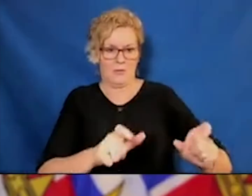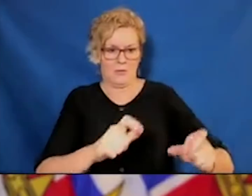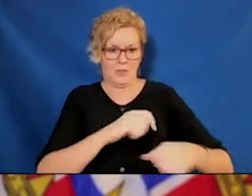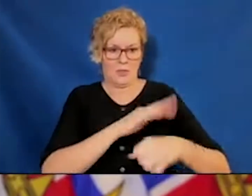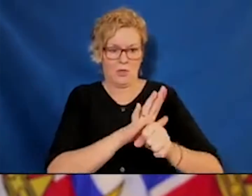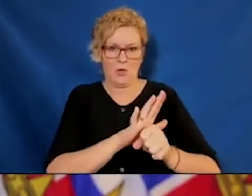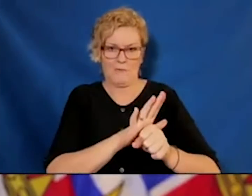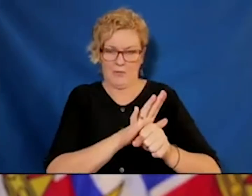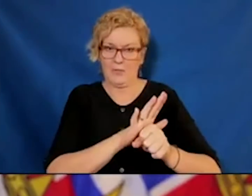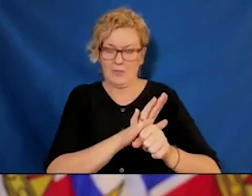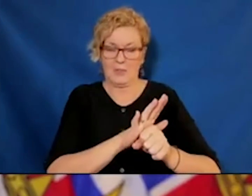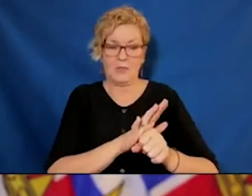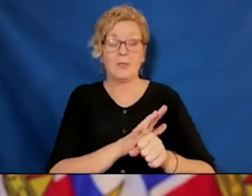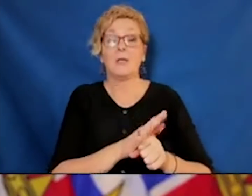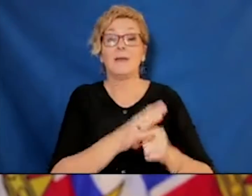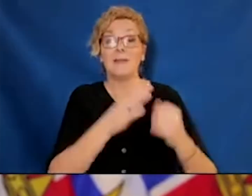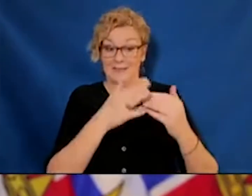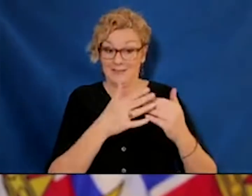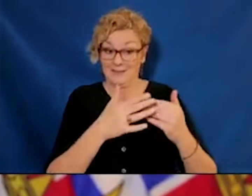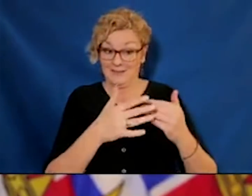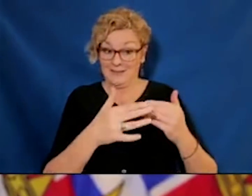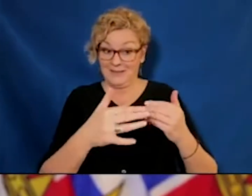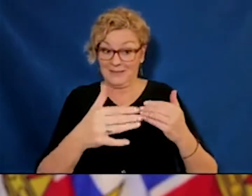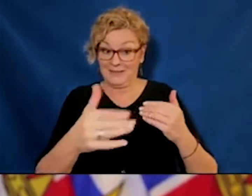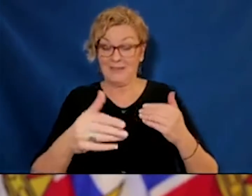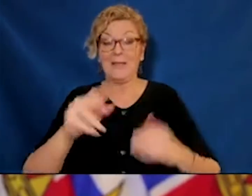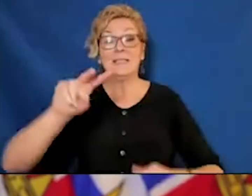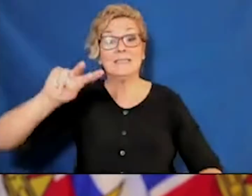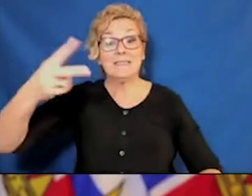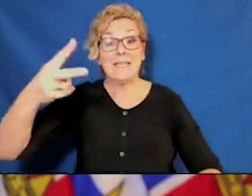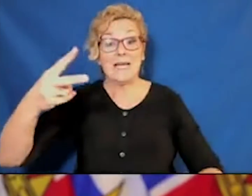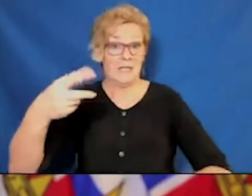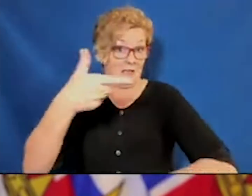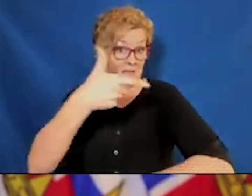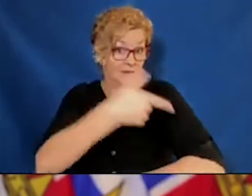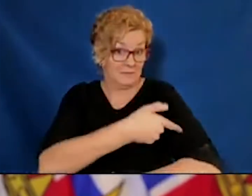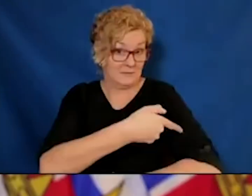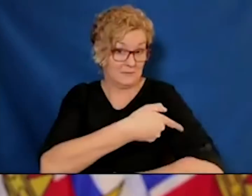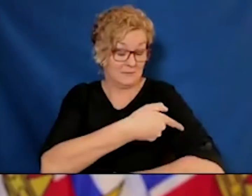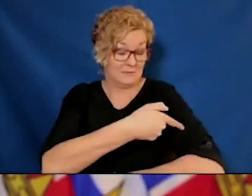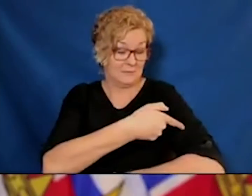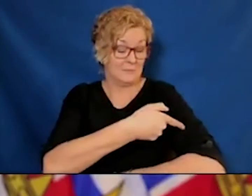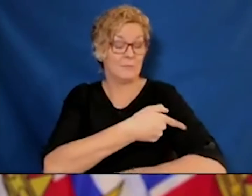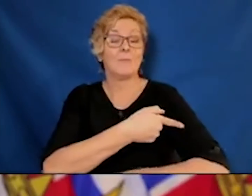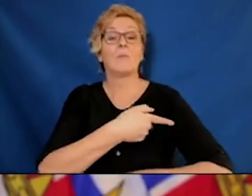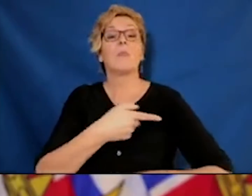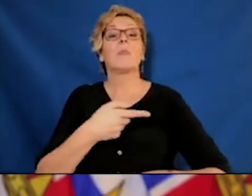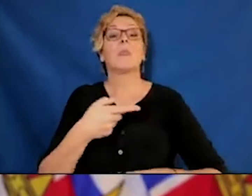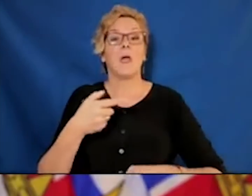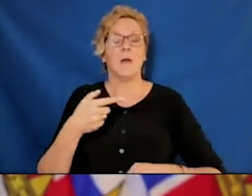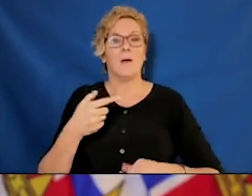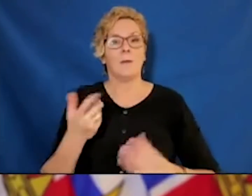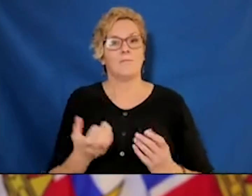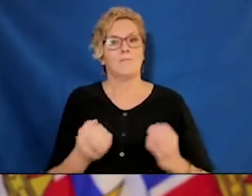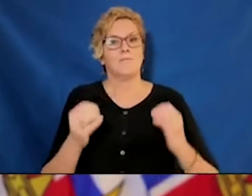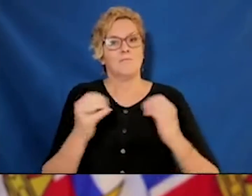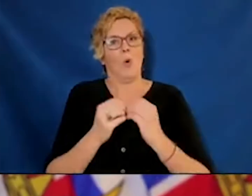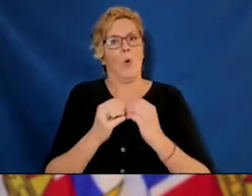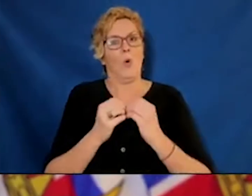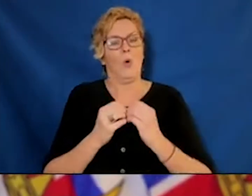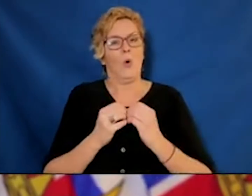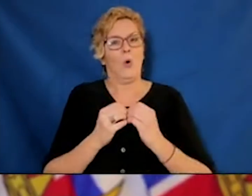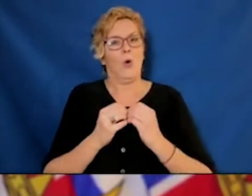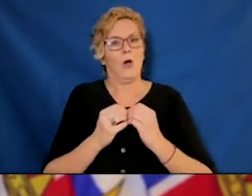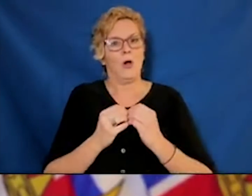the immune system with the first dose. The second dose in a 2-dose series like this is to